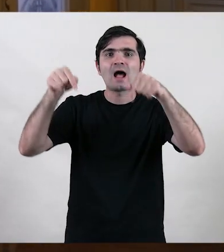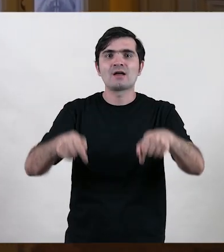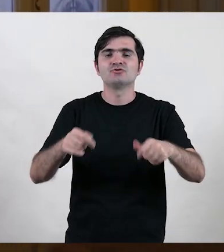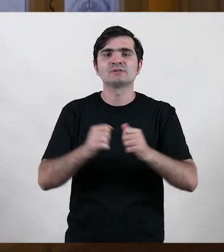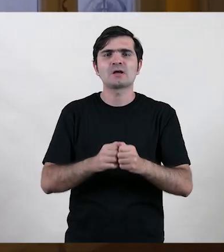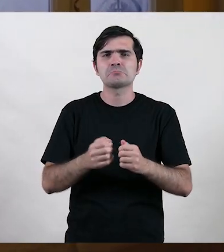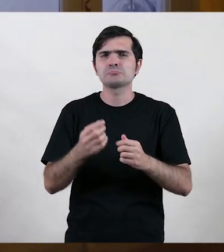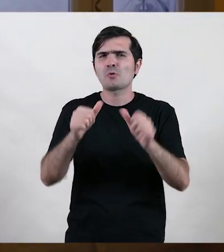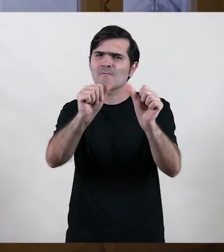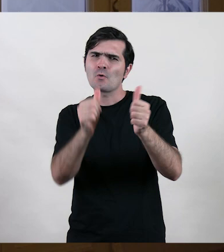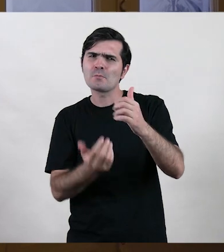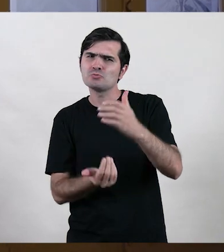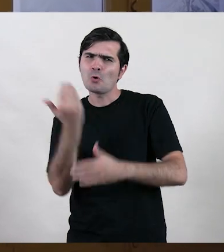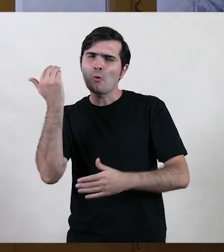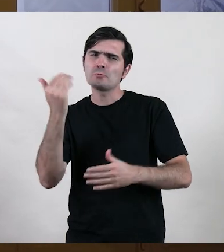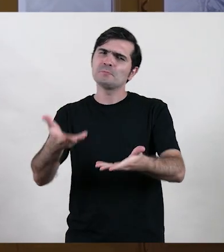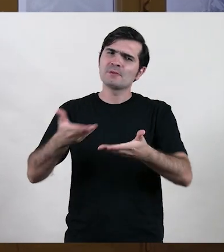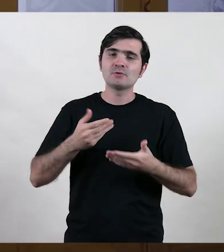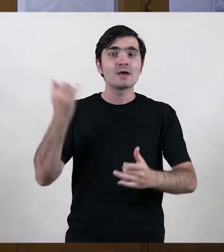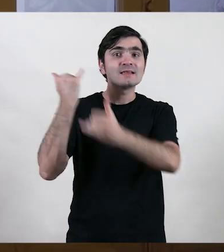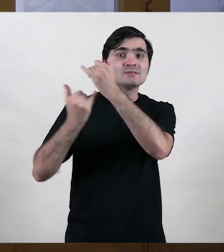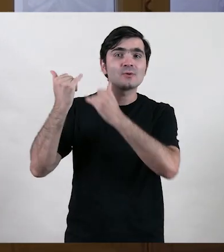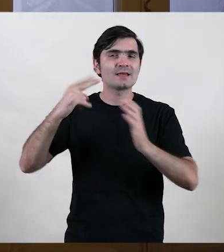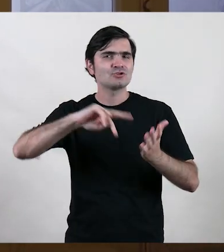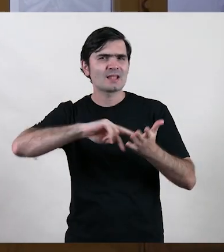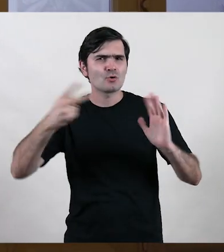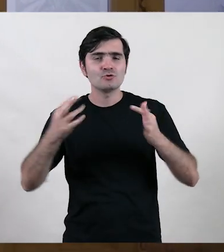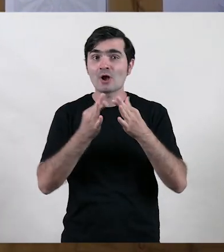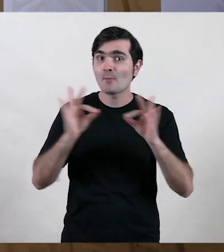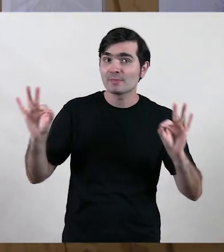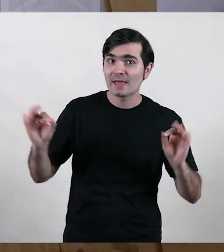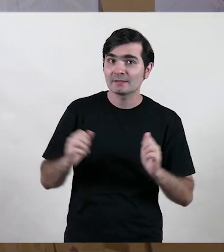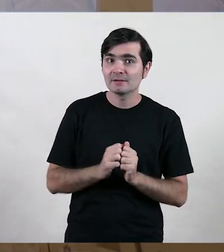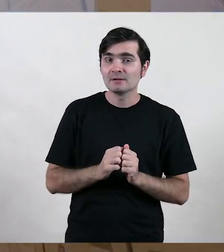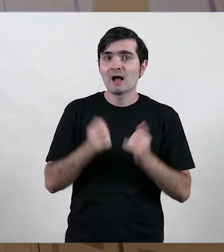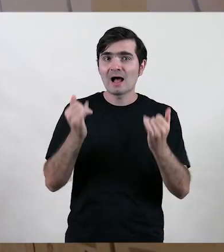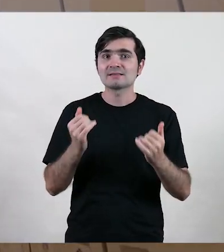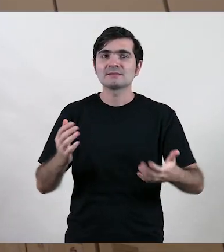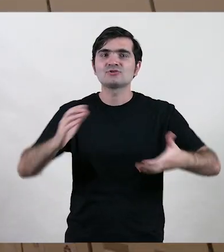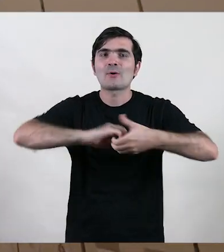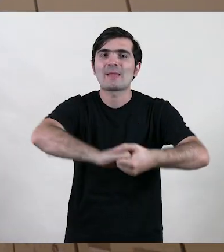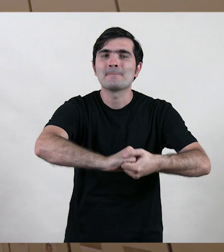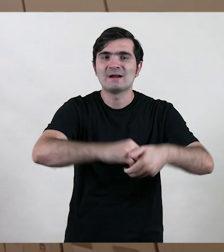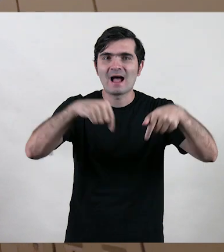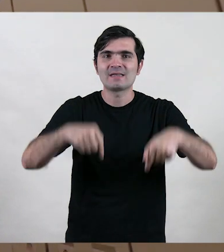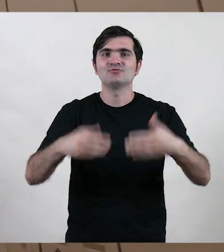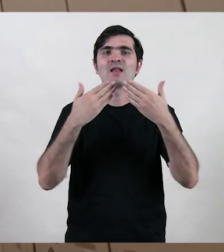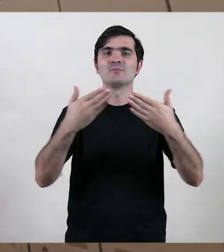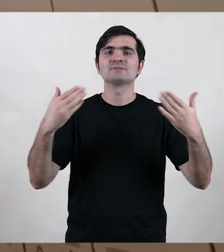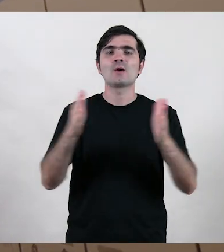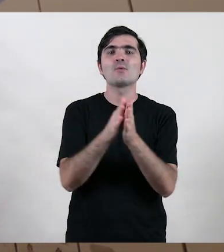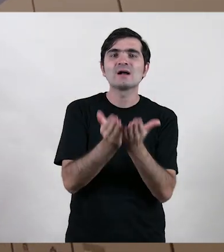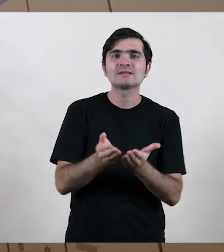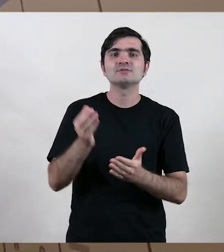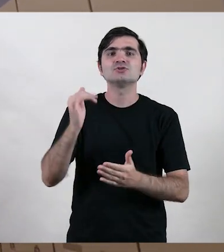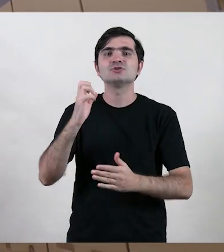and welcoming way. History and modern technology join hands today at the Romanian Book and Exile